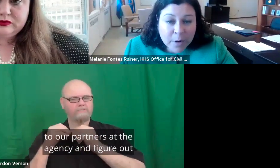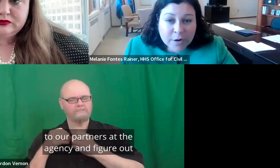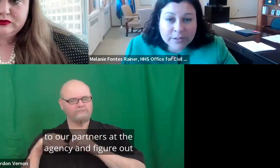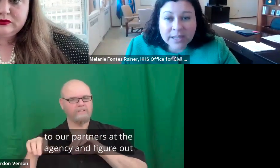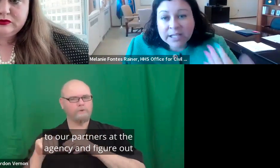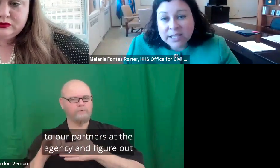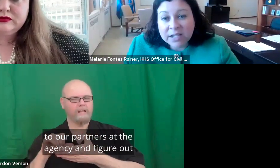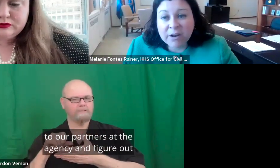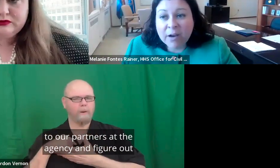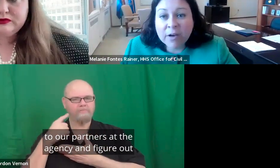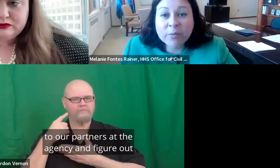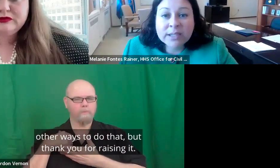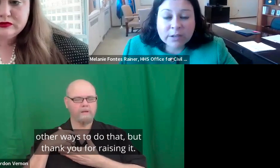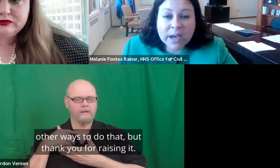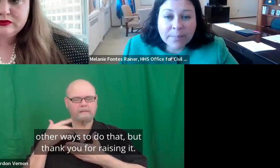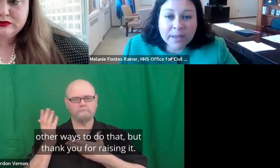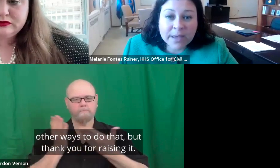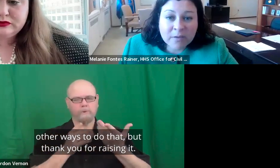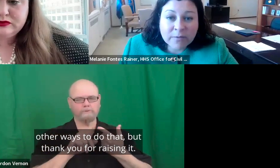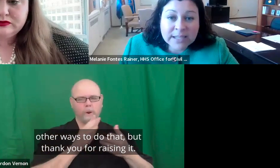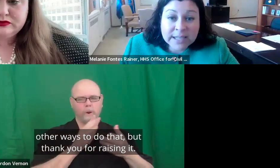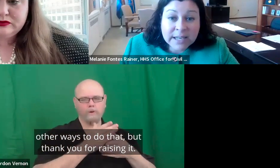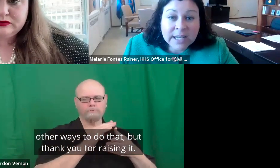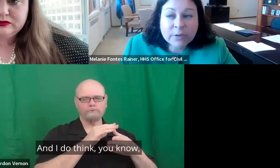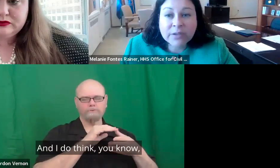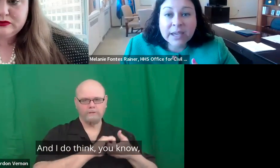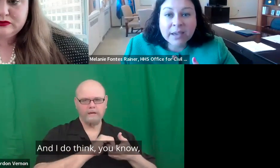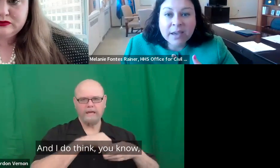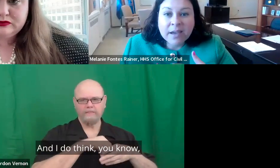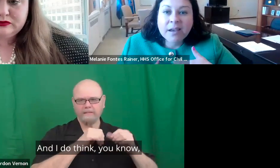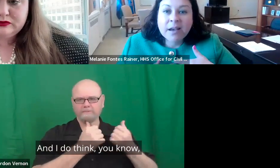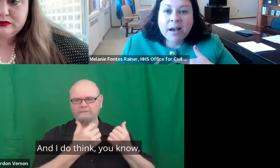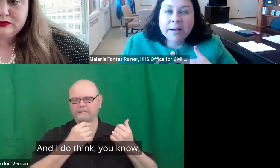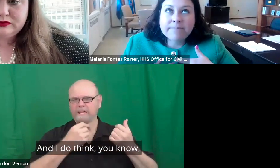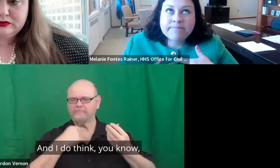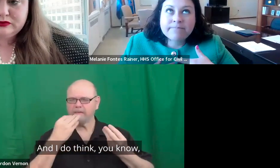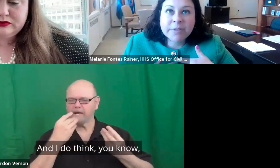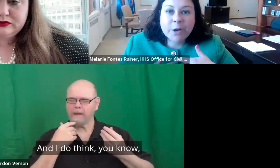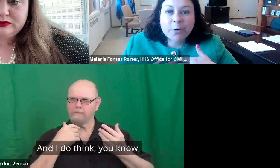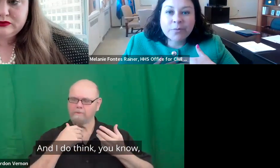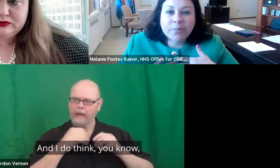back to our partners at the agency and figure out other ways to do that. But thank you for raising it. And I do think,